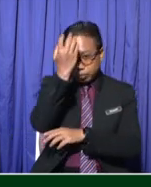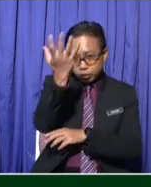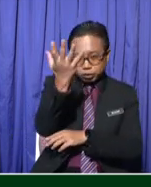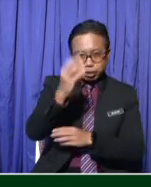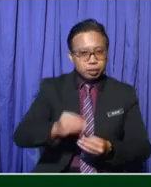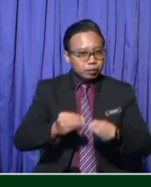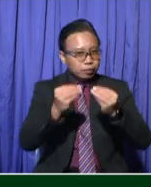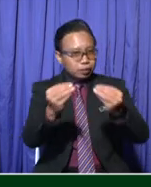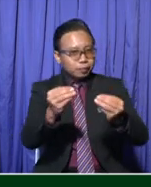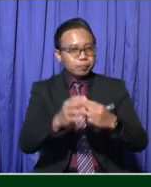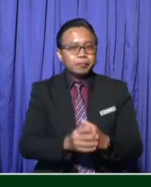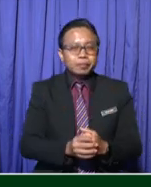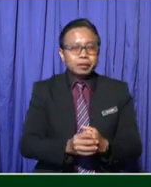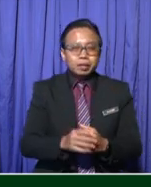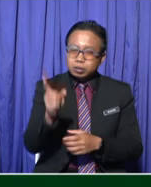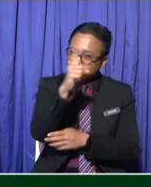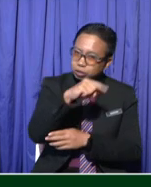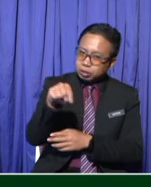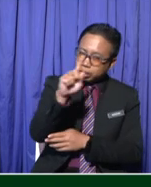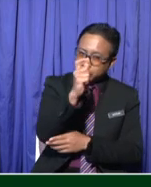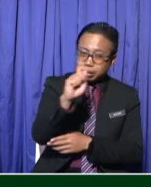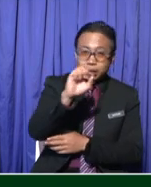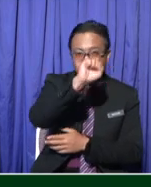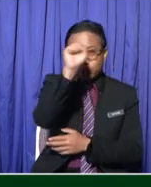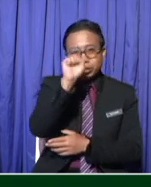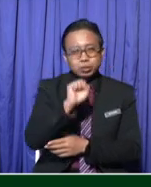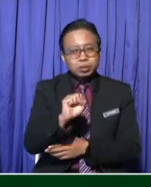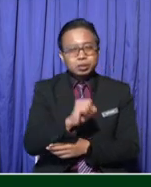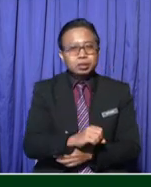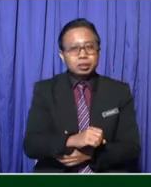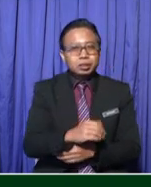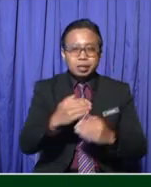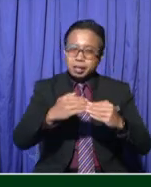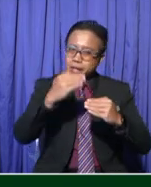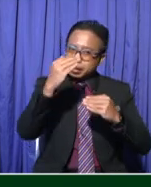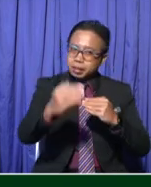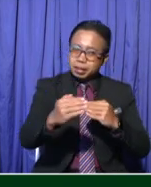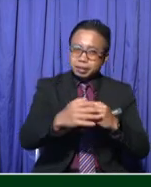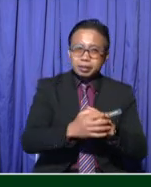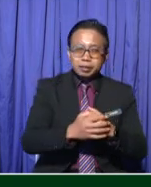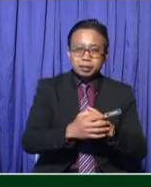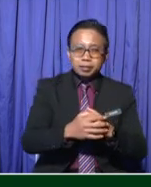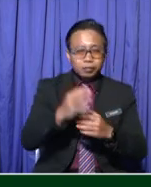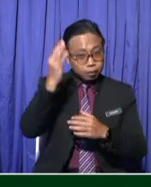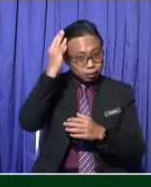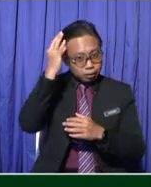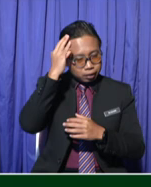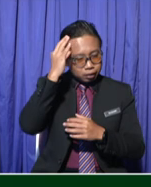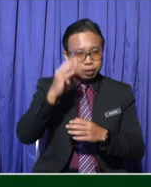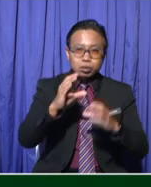story. Circle the question. Then, plan a solving